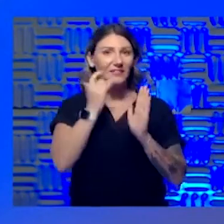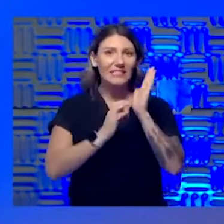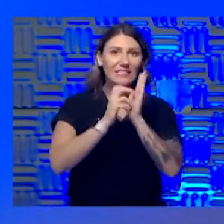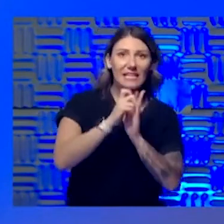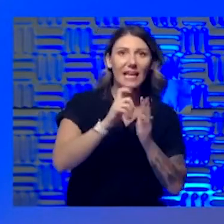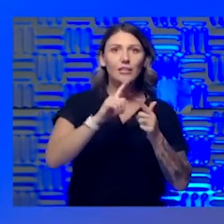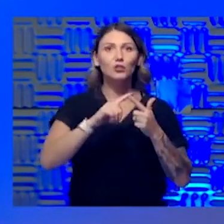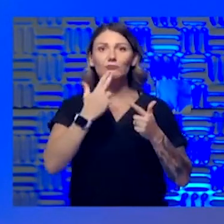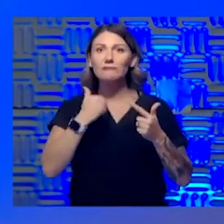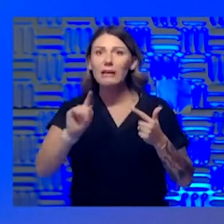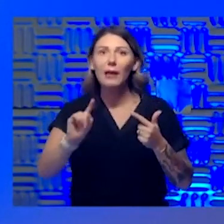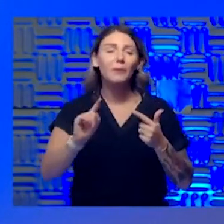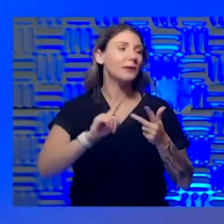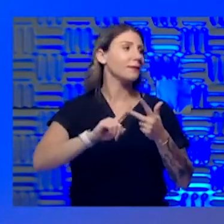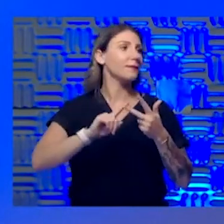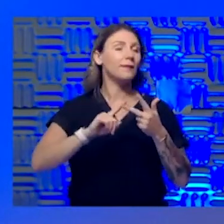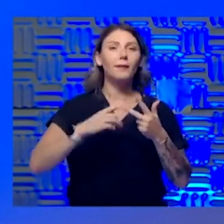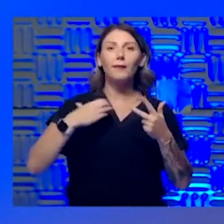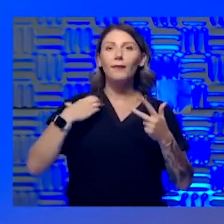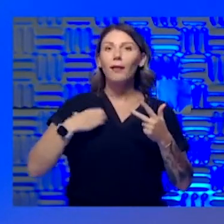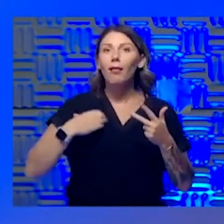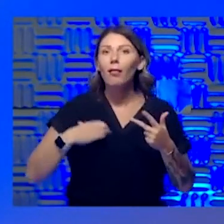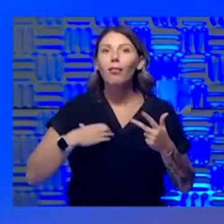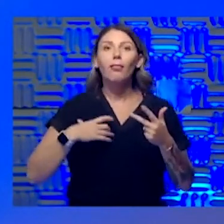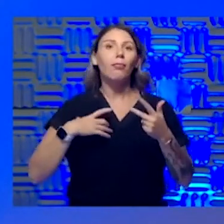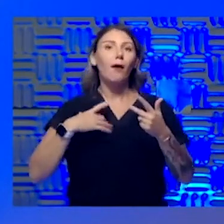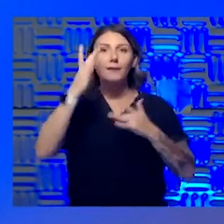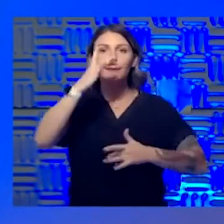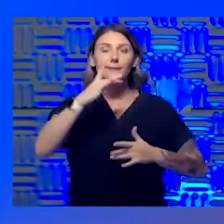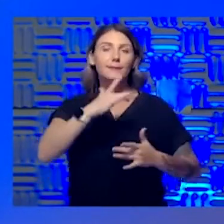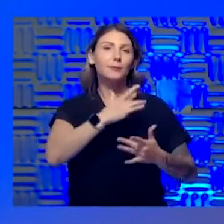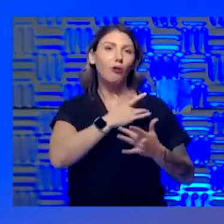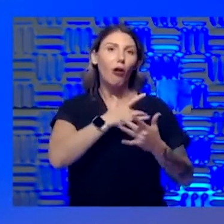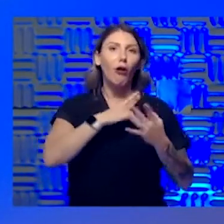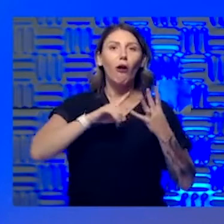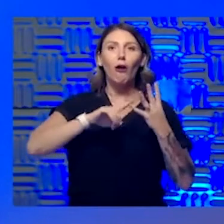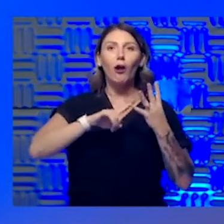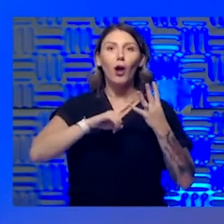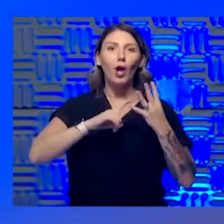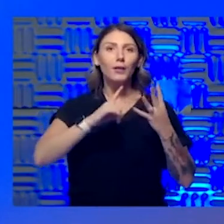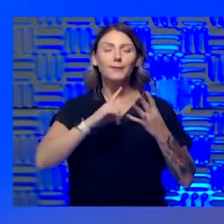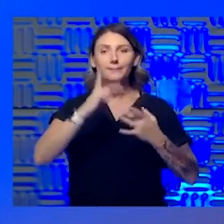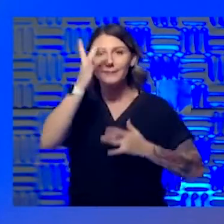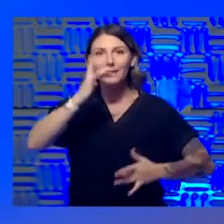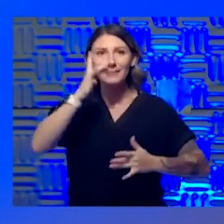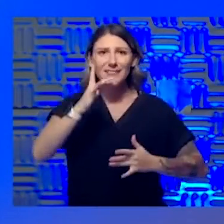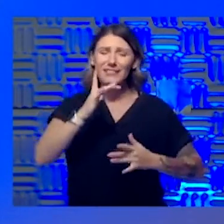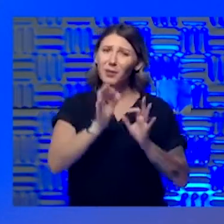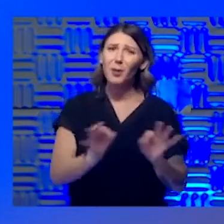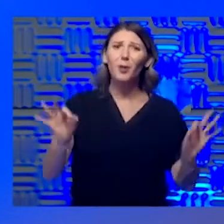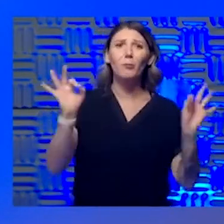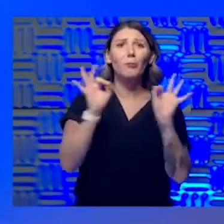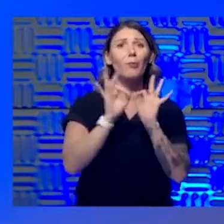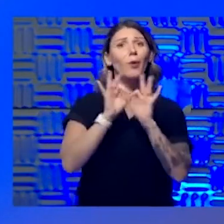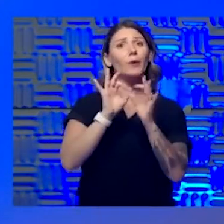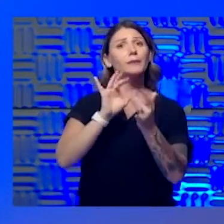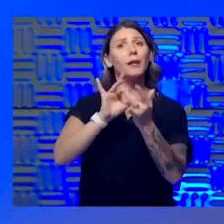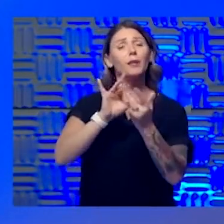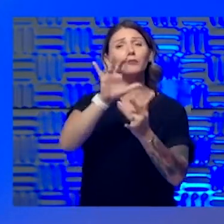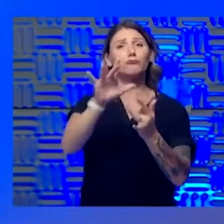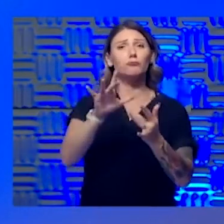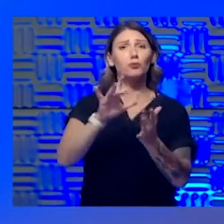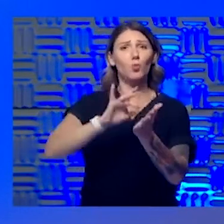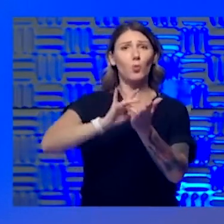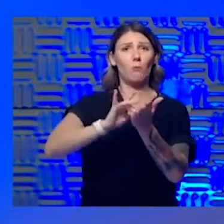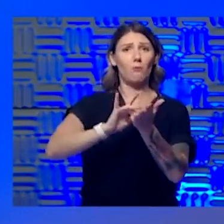heart disease or lung disease, please continue to stay in touch with your medical team. It's very important you continue to optimize your